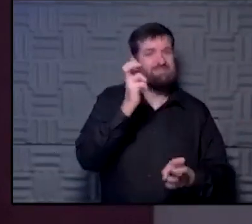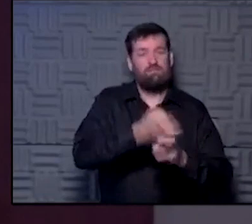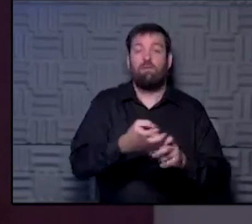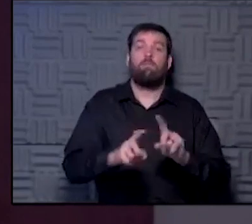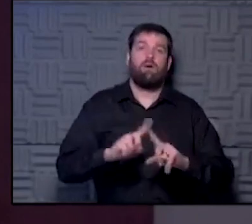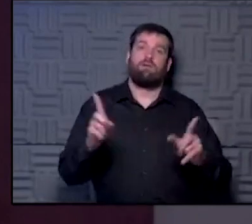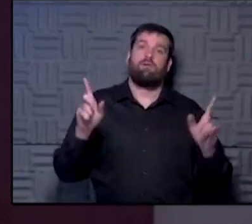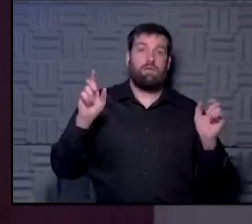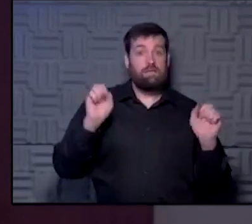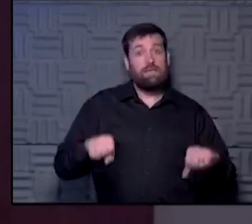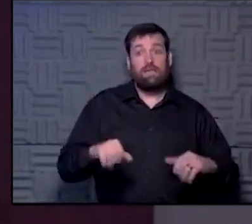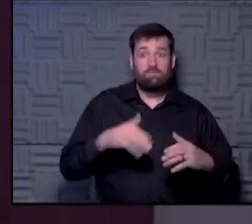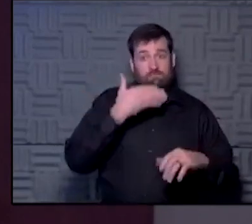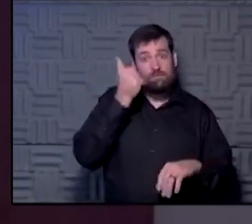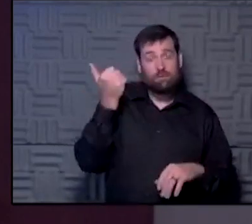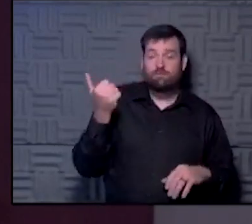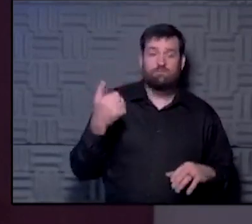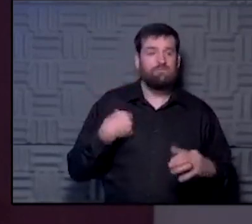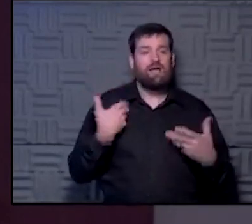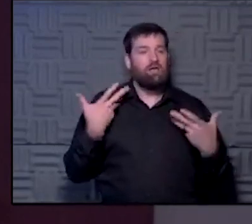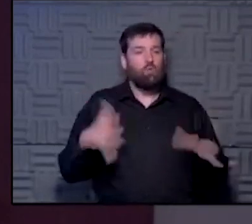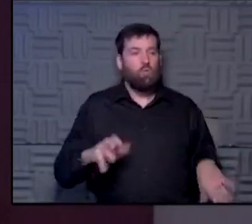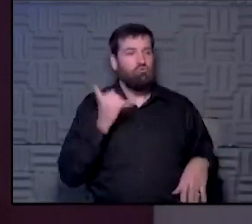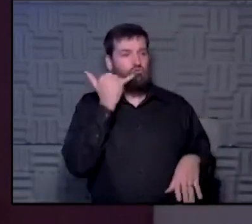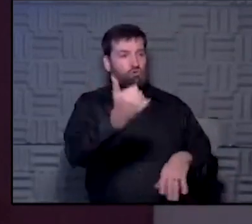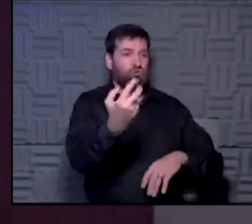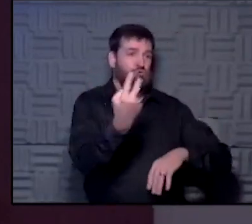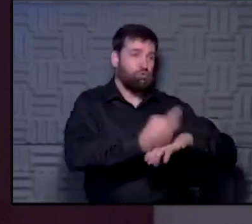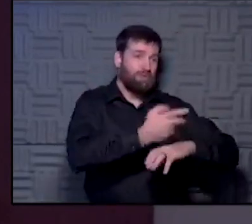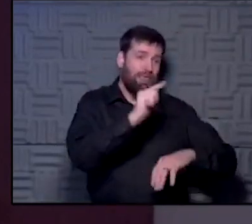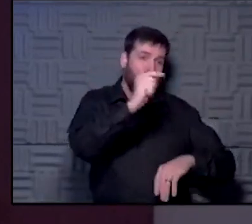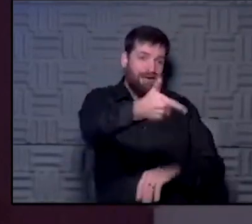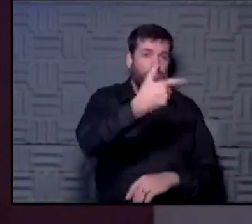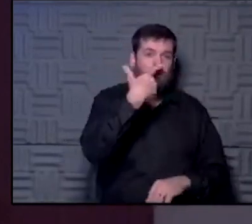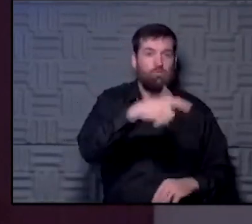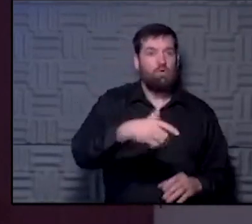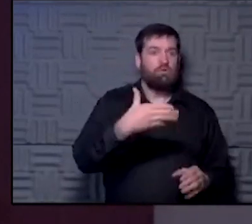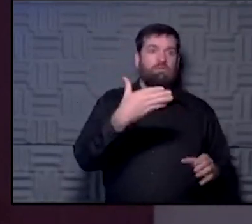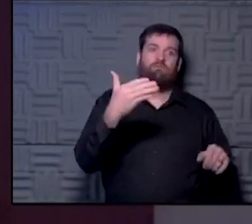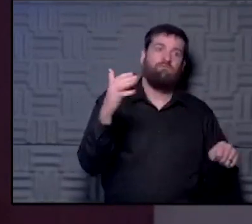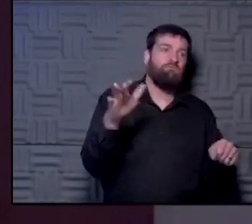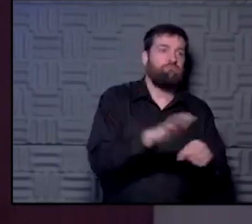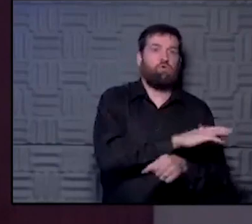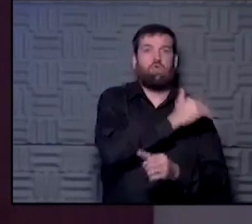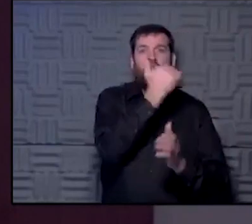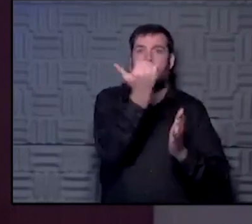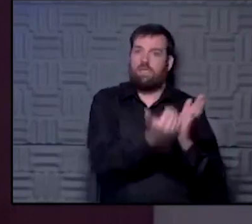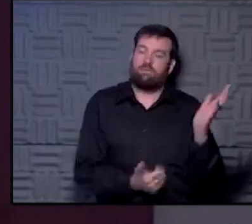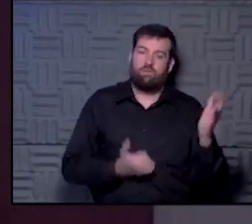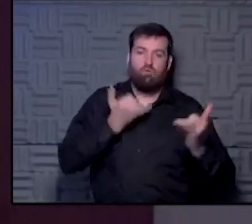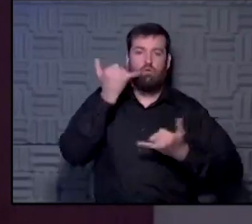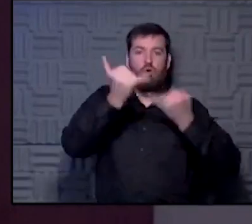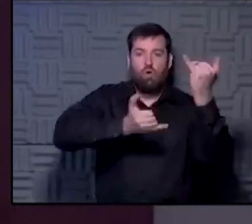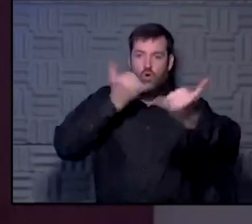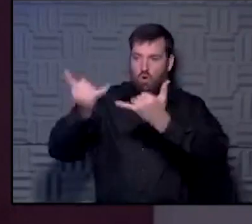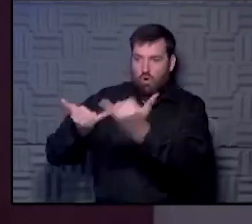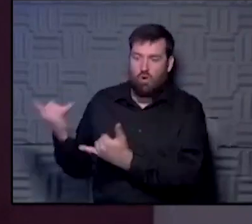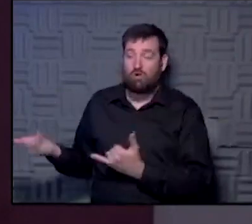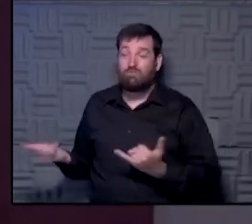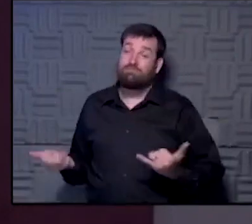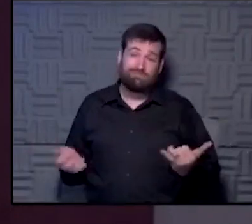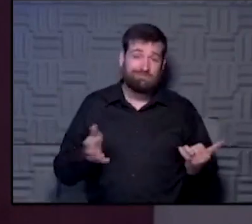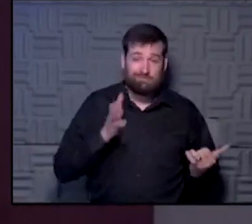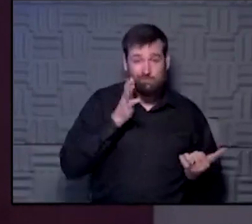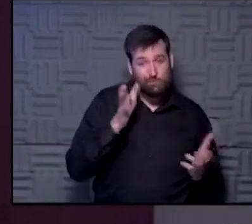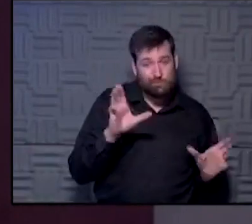huge difference. And I don't want to be calling you 2 days after the wedding to ask for your entire wedding roster and call everyone who attended, right? We'll certainly do that.